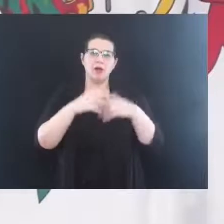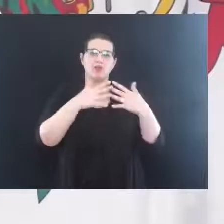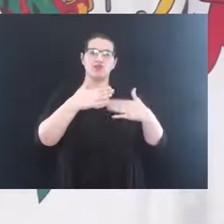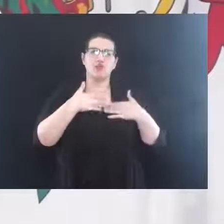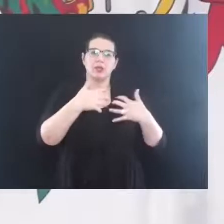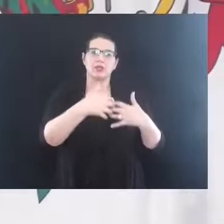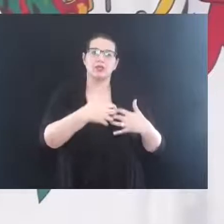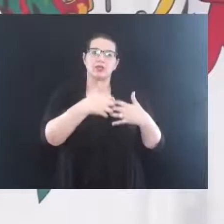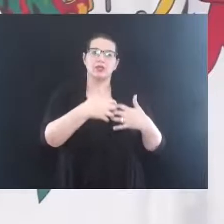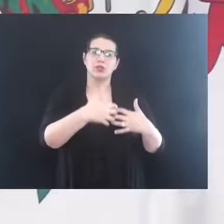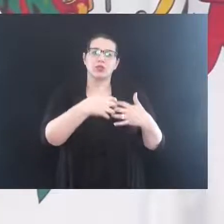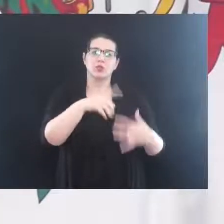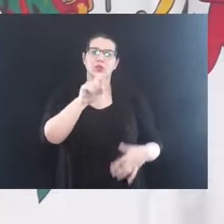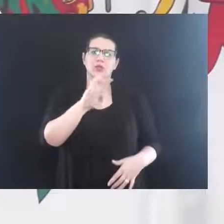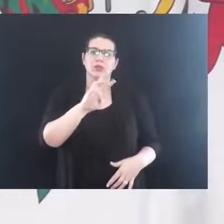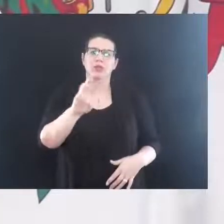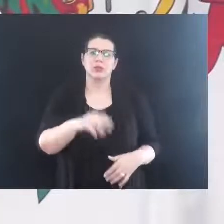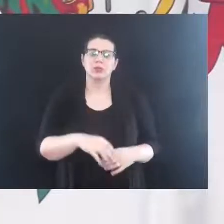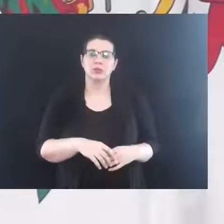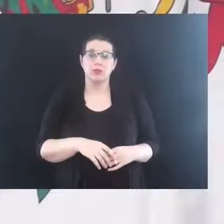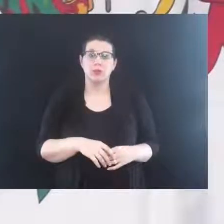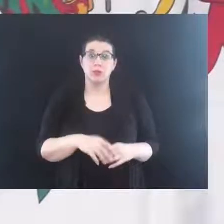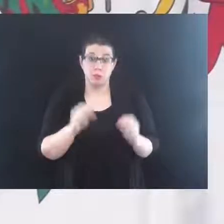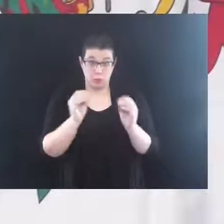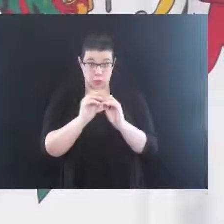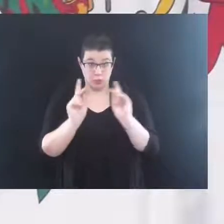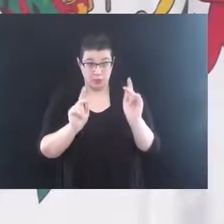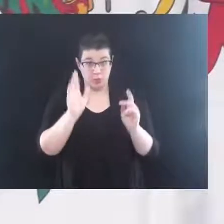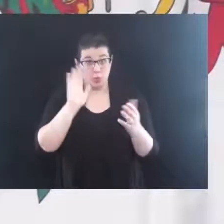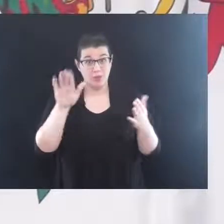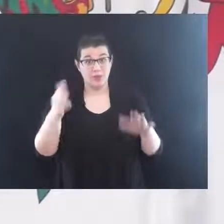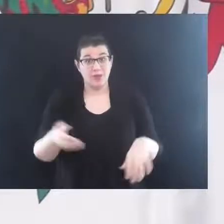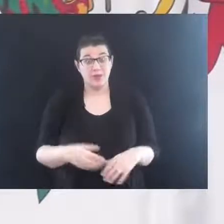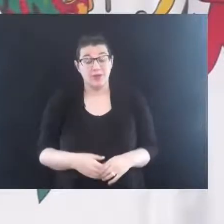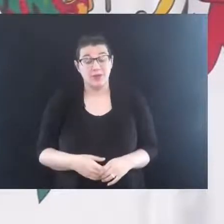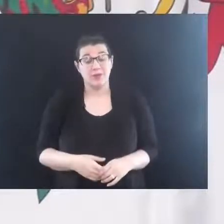We're going to have a bunch more die. That's all there is to it.